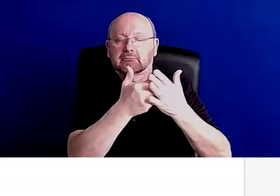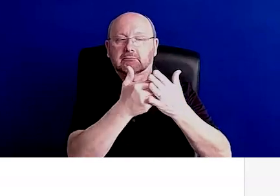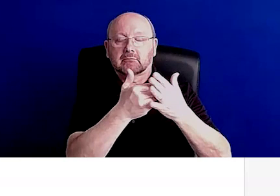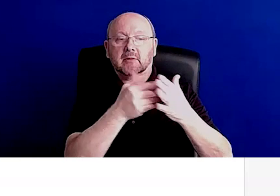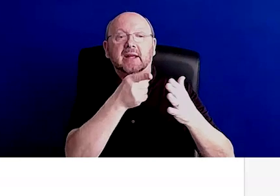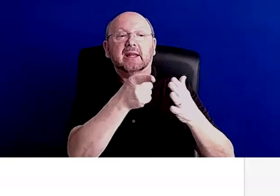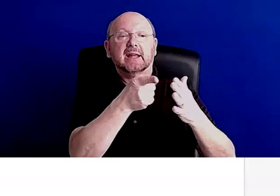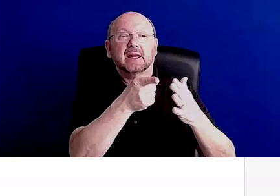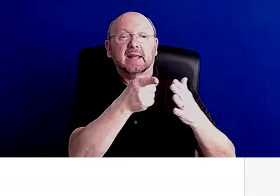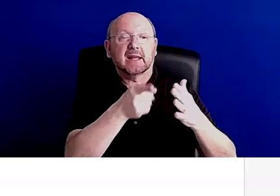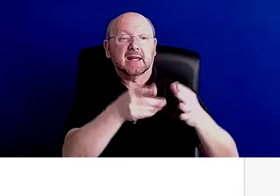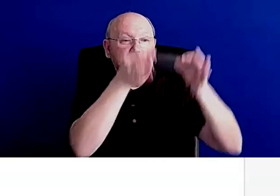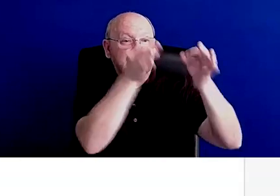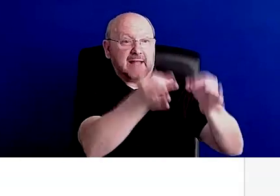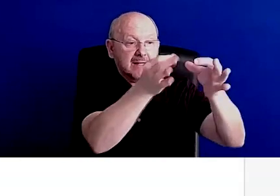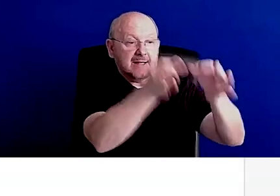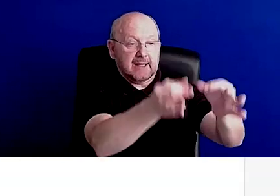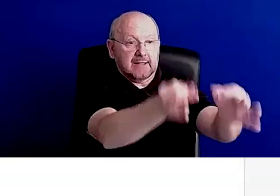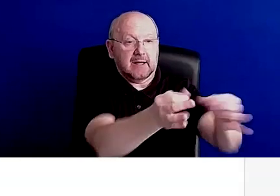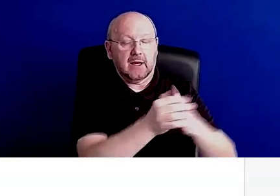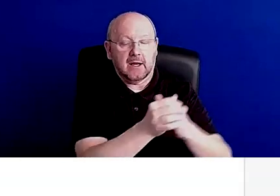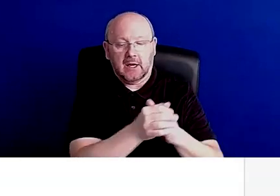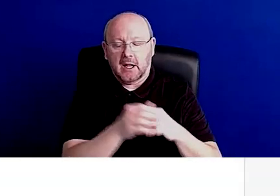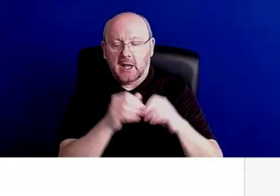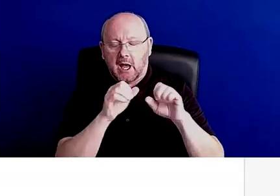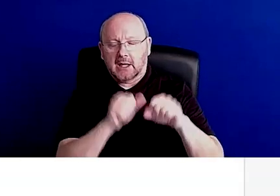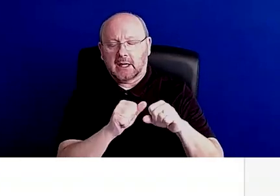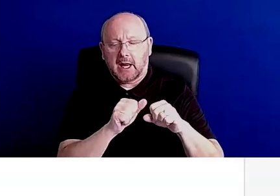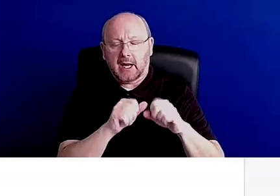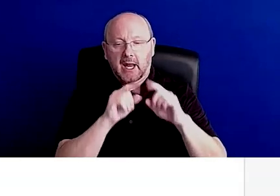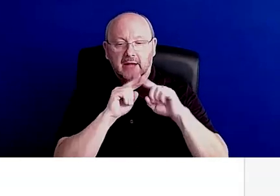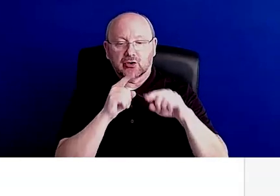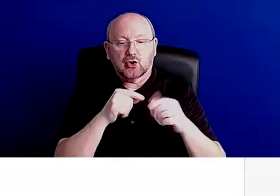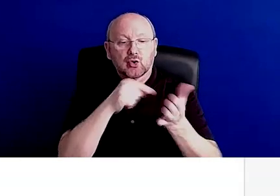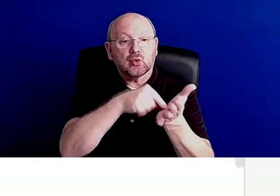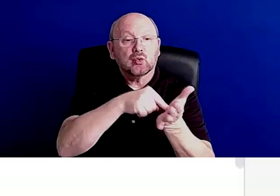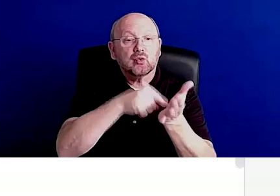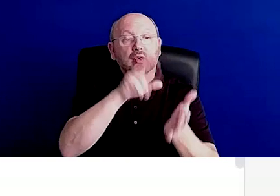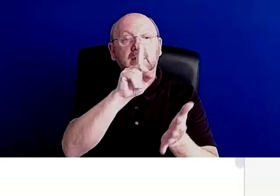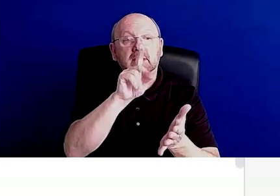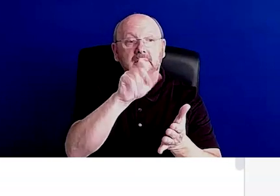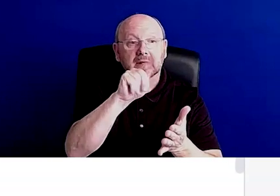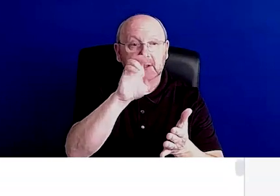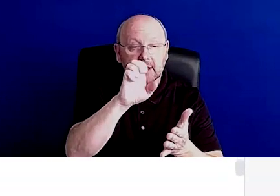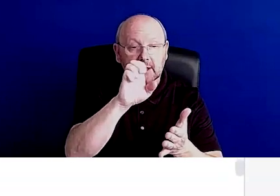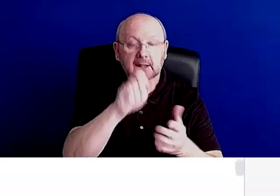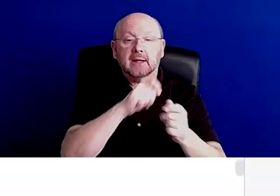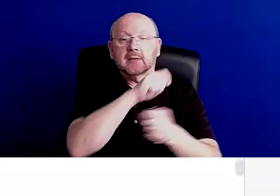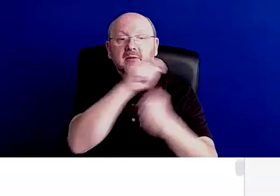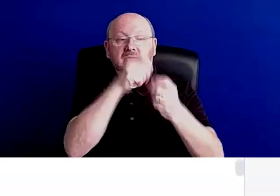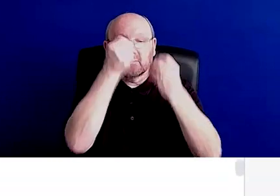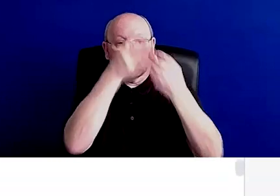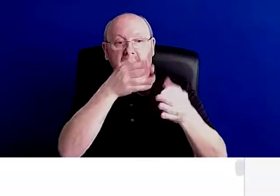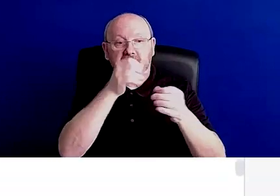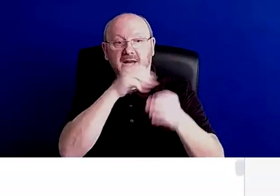it even gave areas where I can insert in due dates. It gave me exactly the topics I could cover. It even gave me a